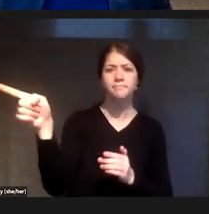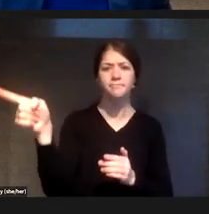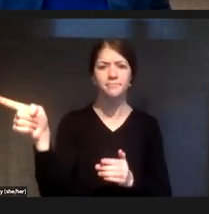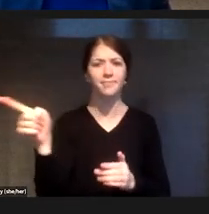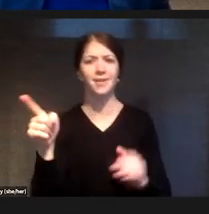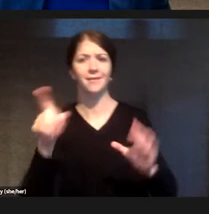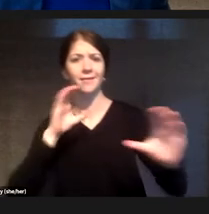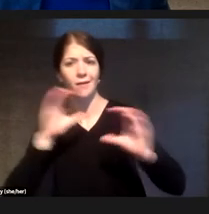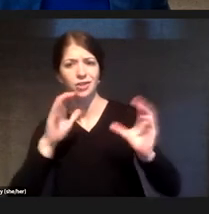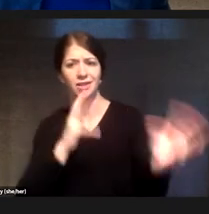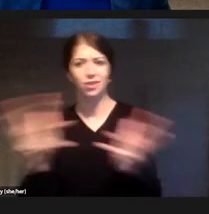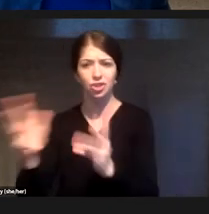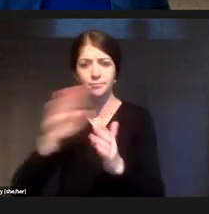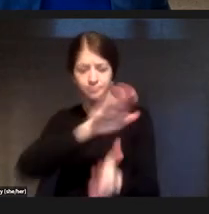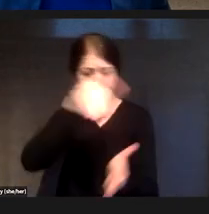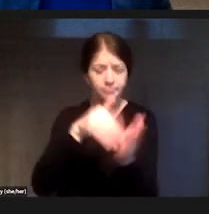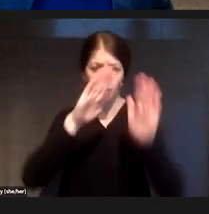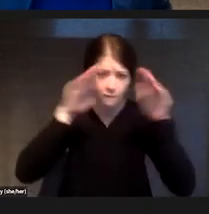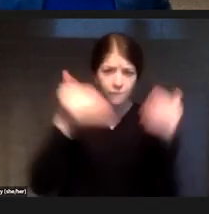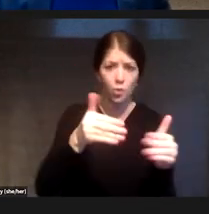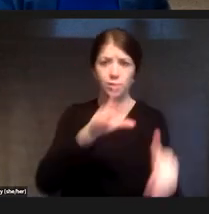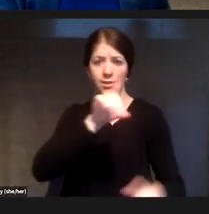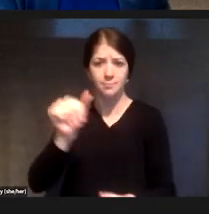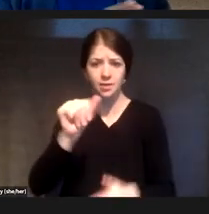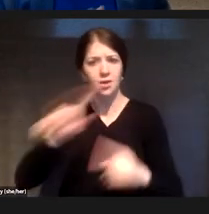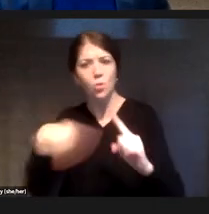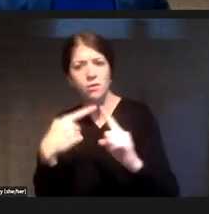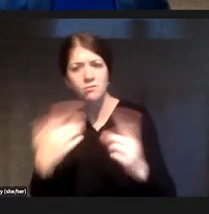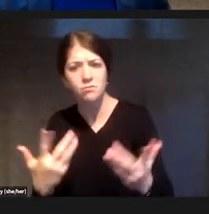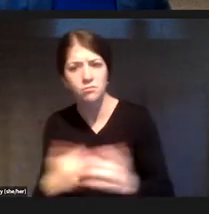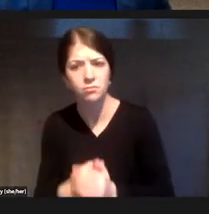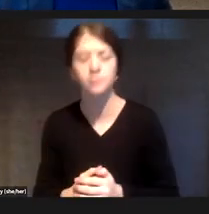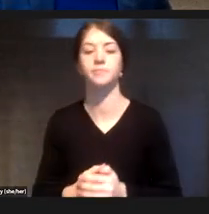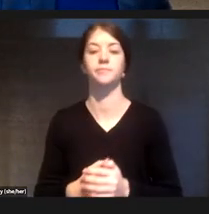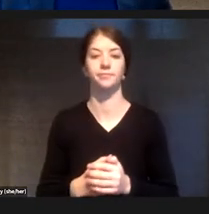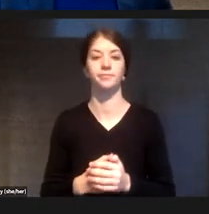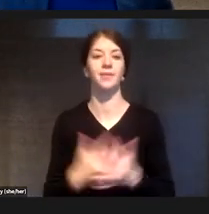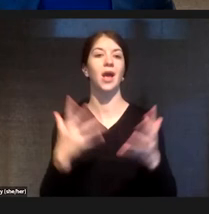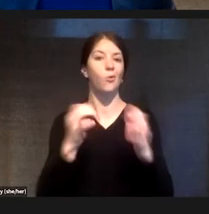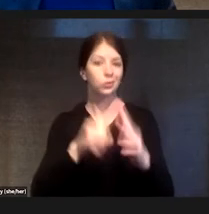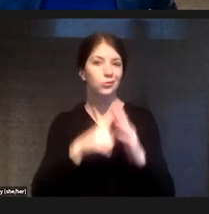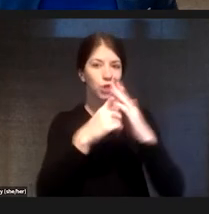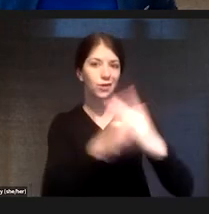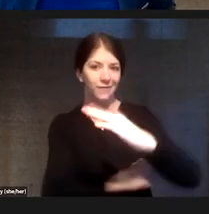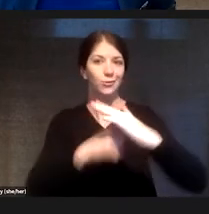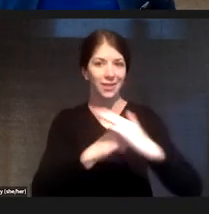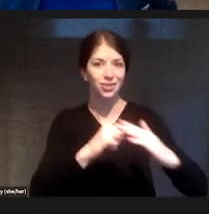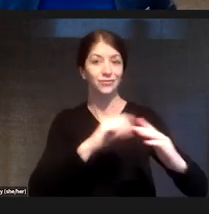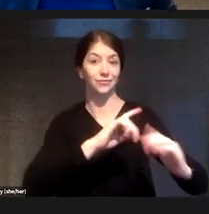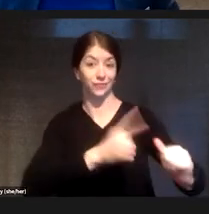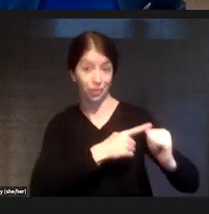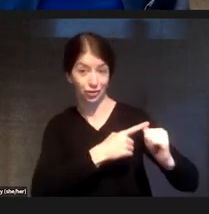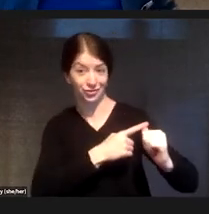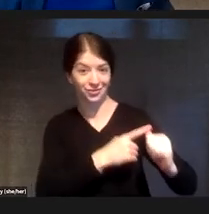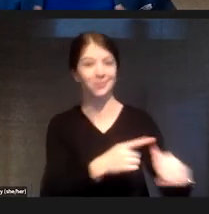center around disability? And it is because I want to then lay this foundation before I get to this slide. This